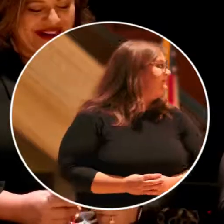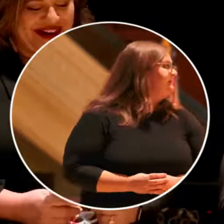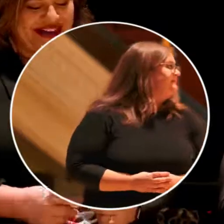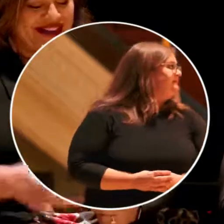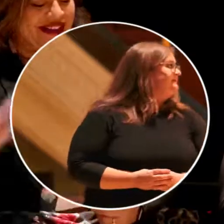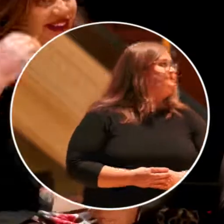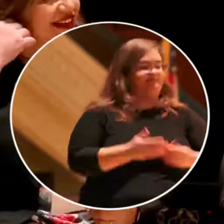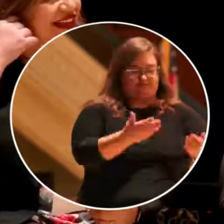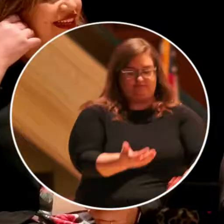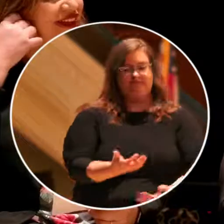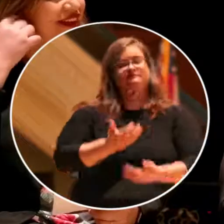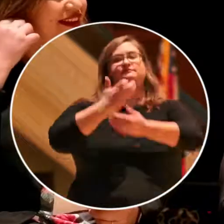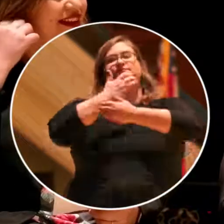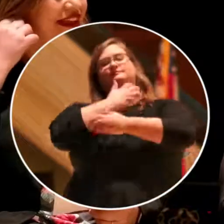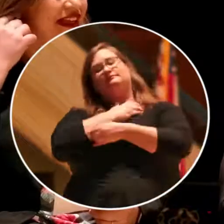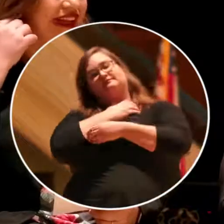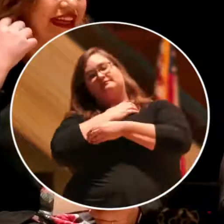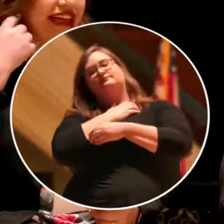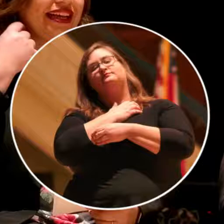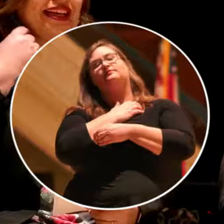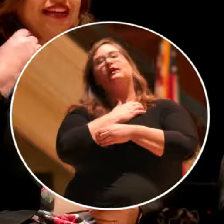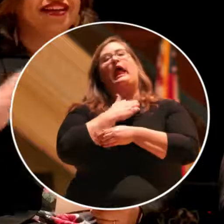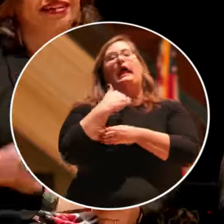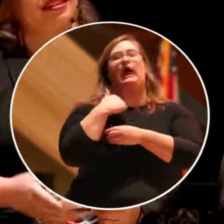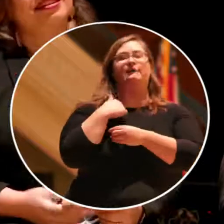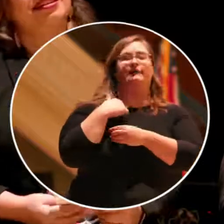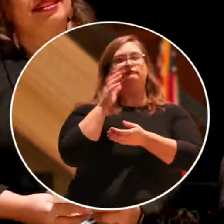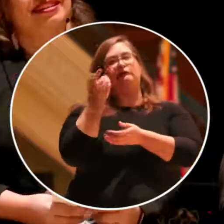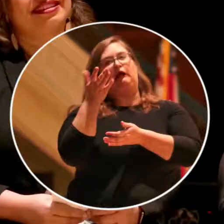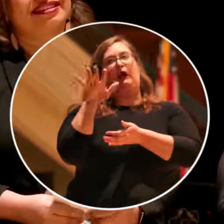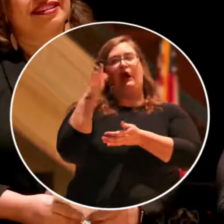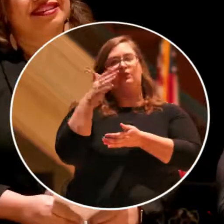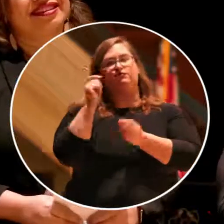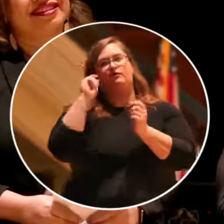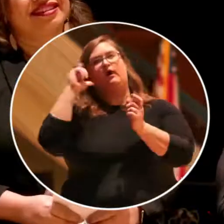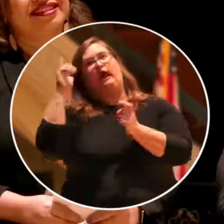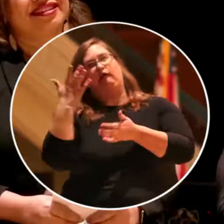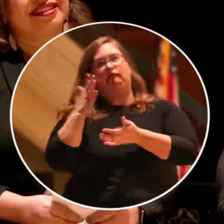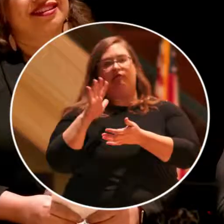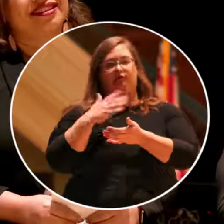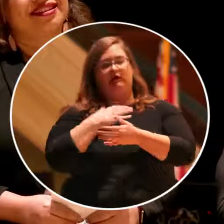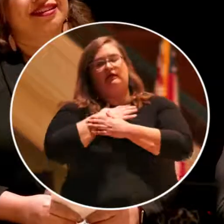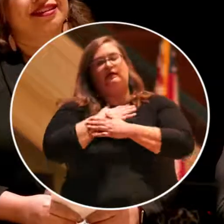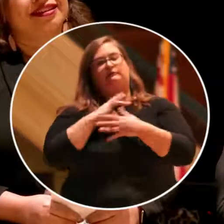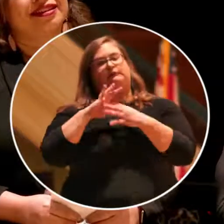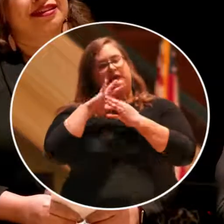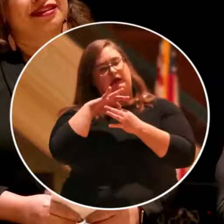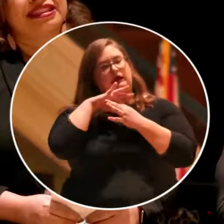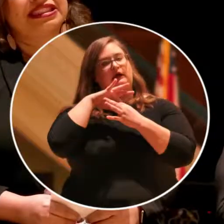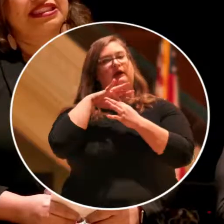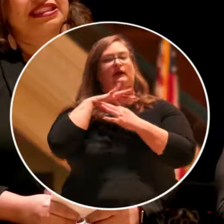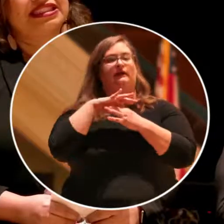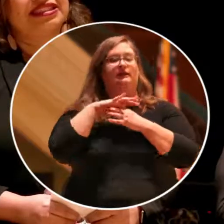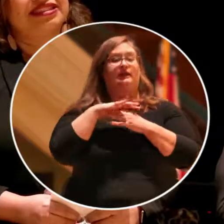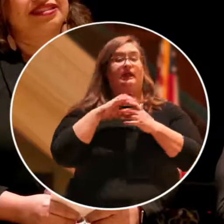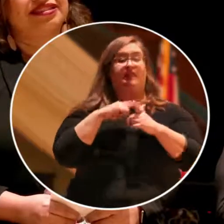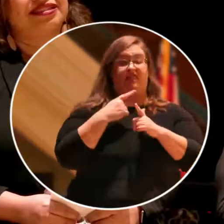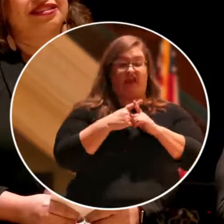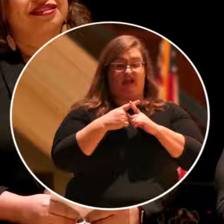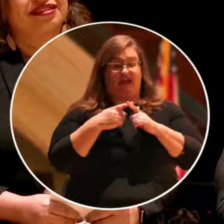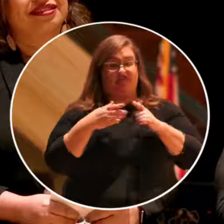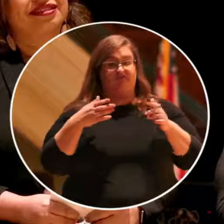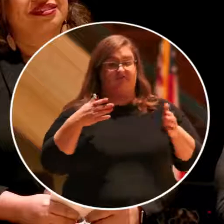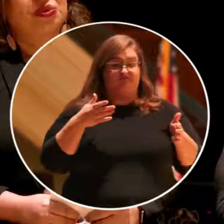She immediately laid him on me for some semi-conscious bonding time while she began poking and prodding